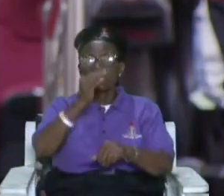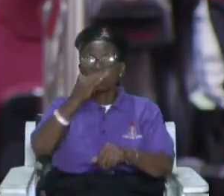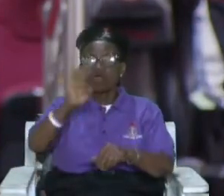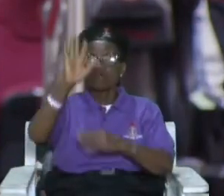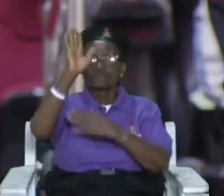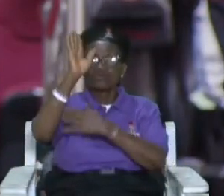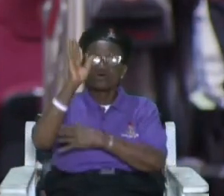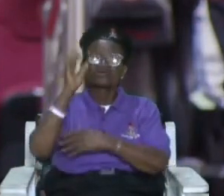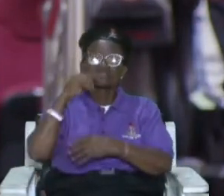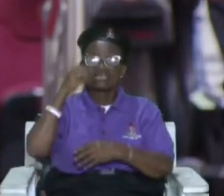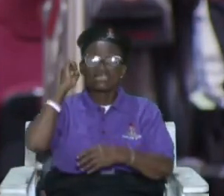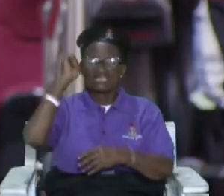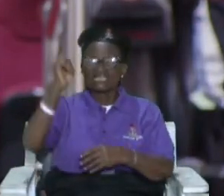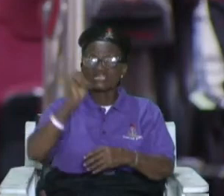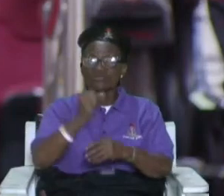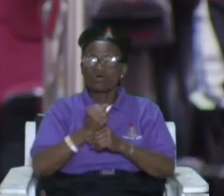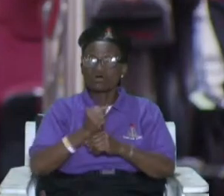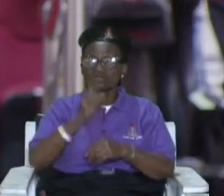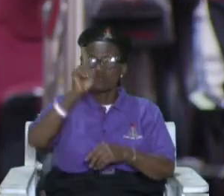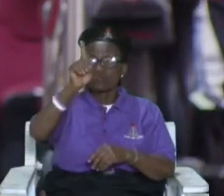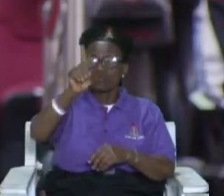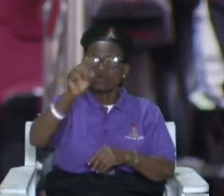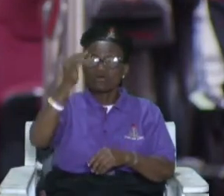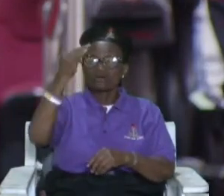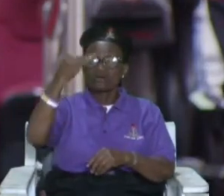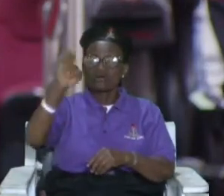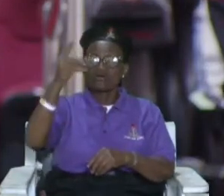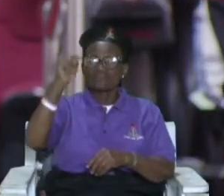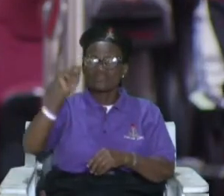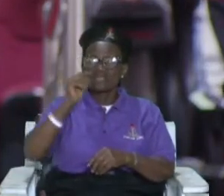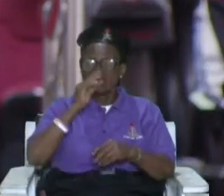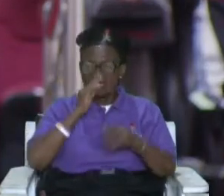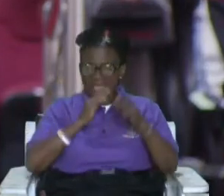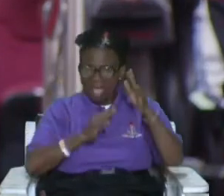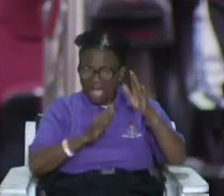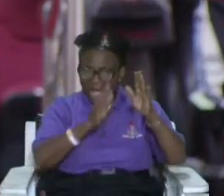He got one of the apostles, killed him,